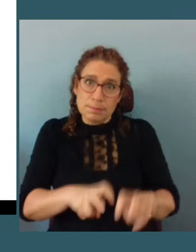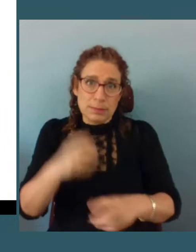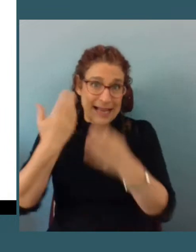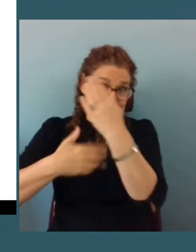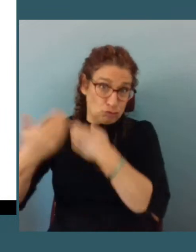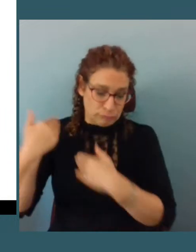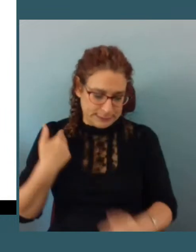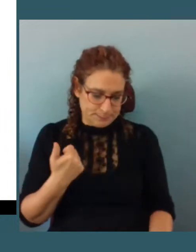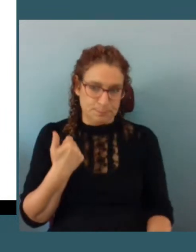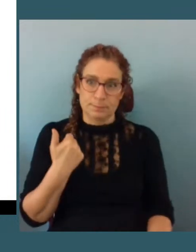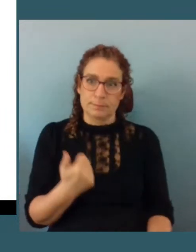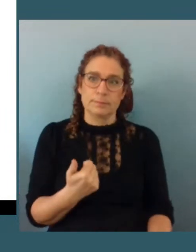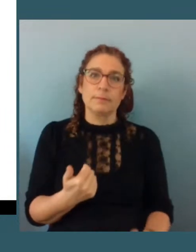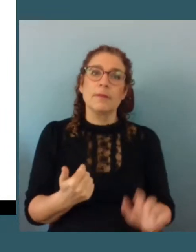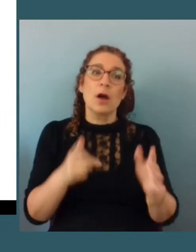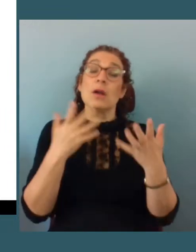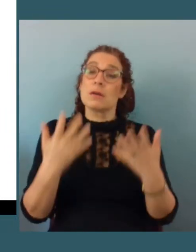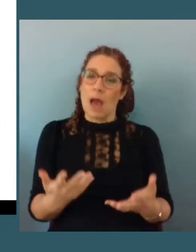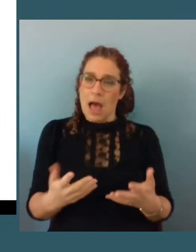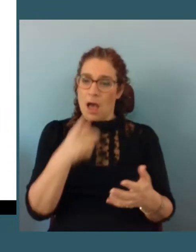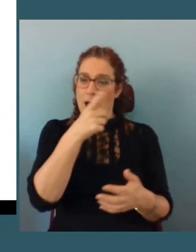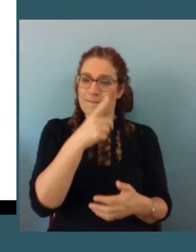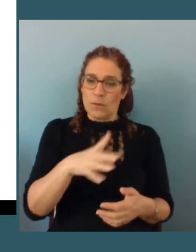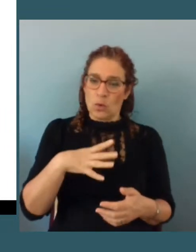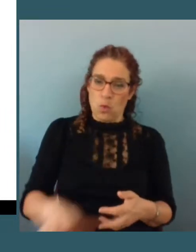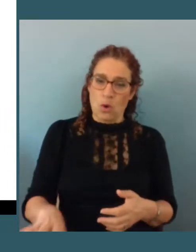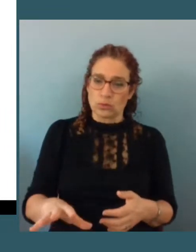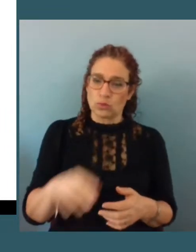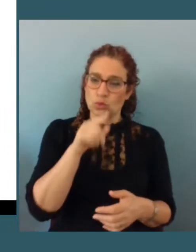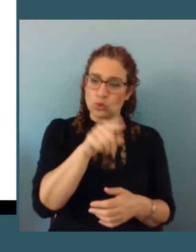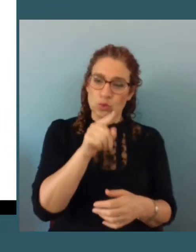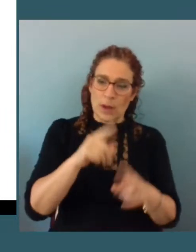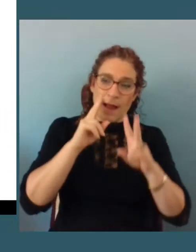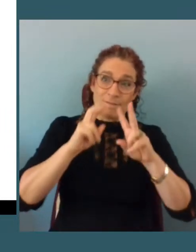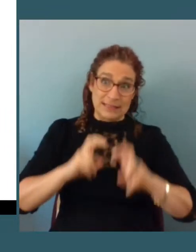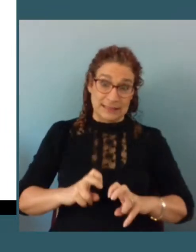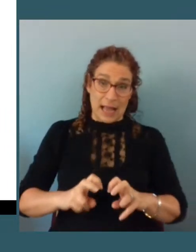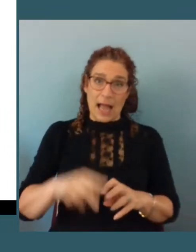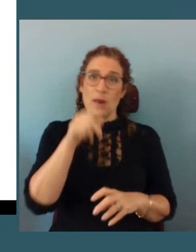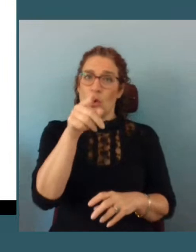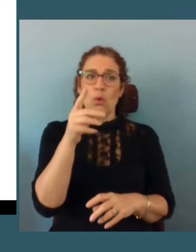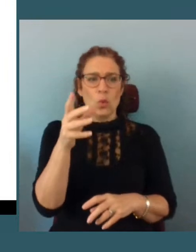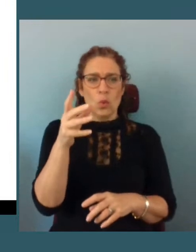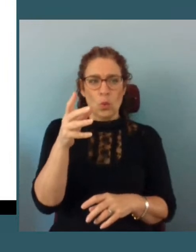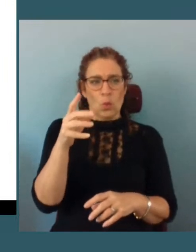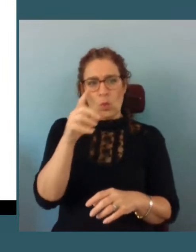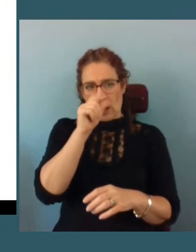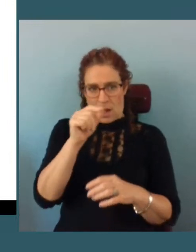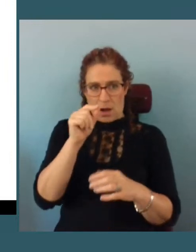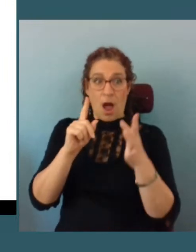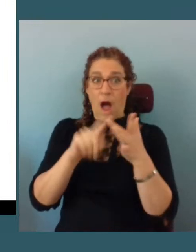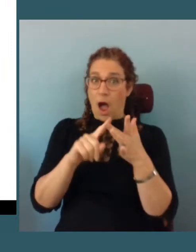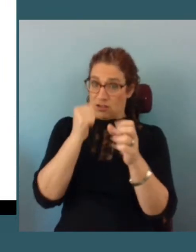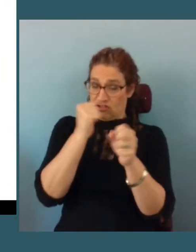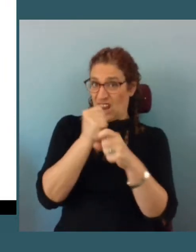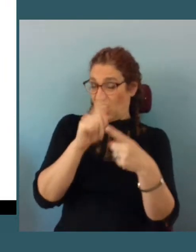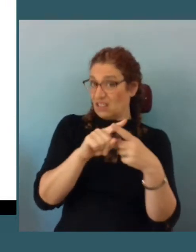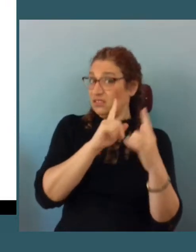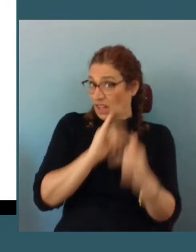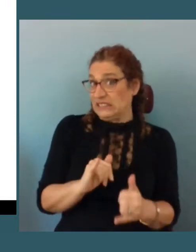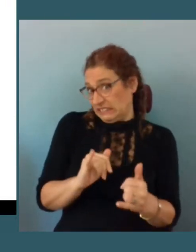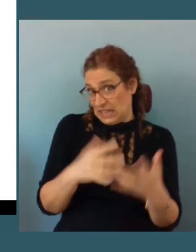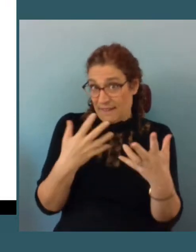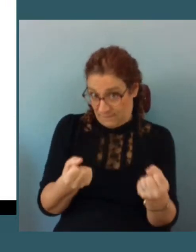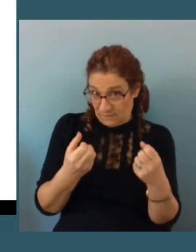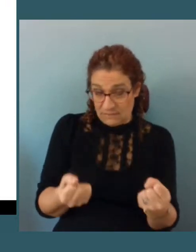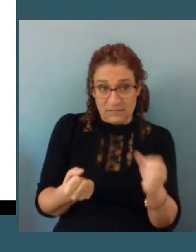In terms of your investigations for allergy, you have very much your IgE testing, so previously